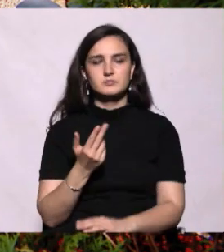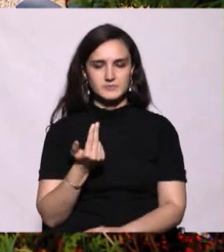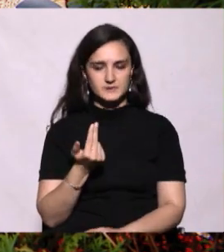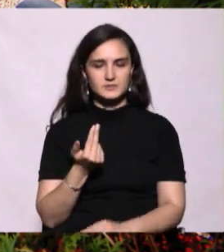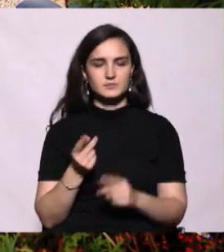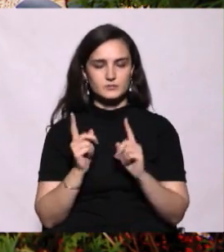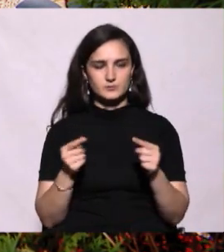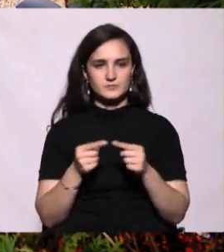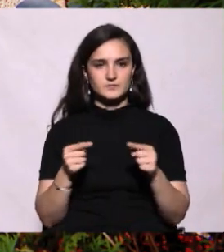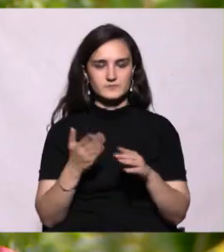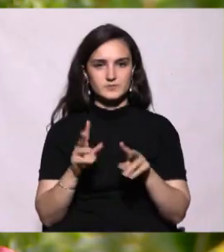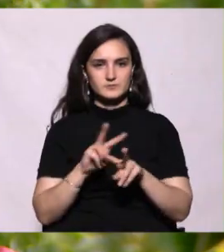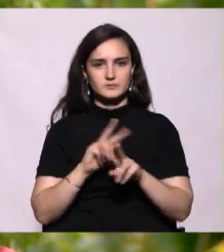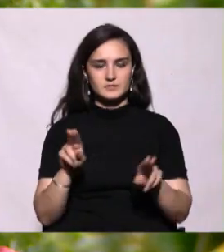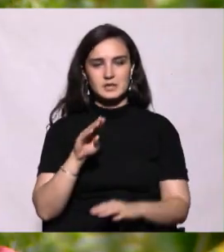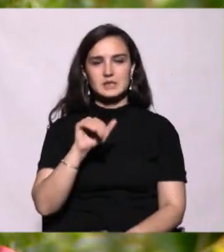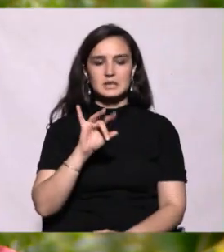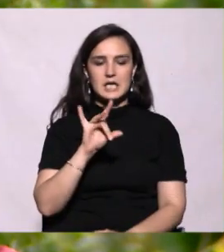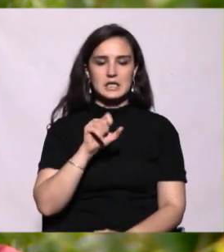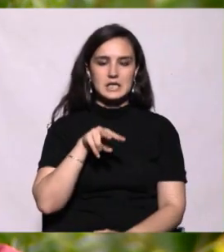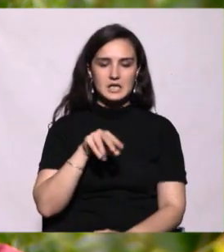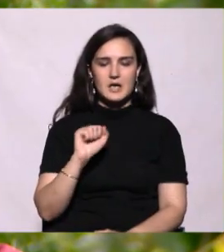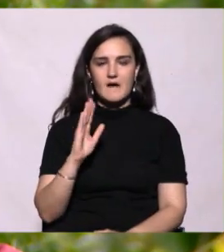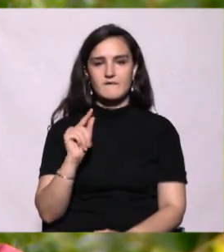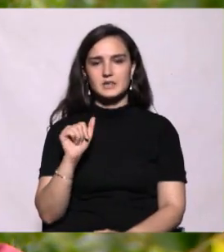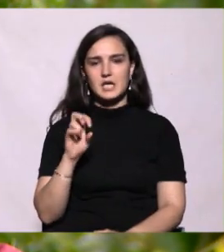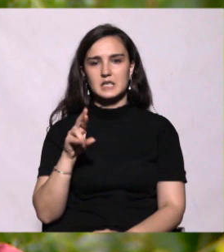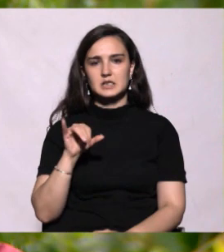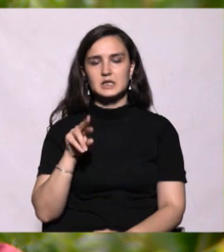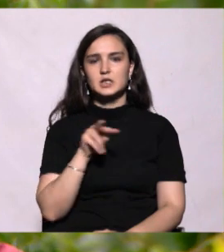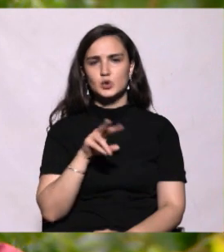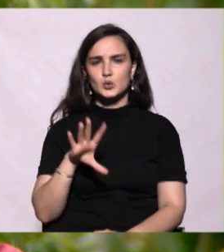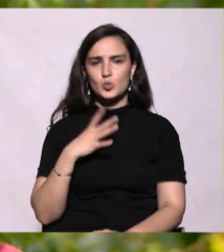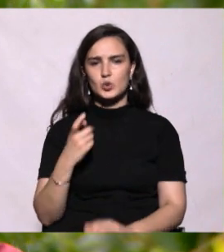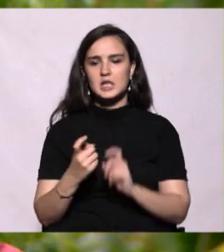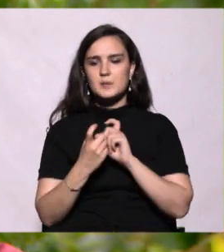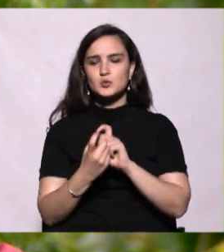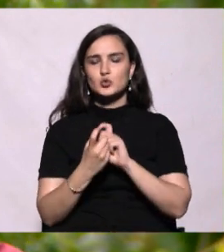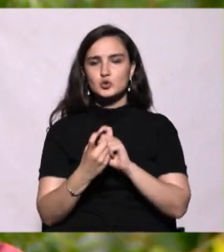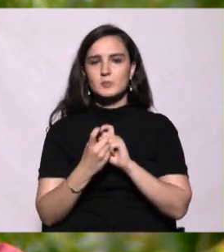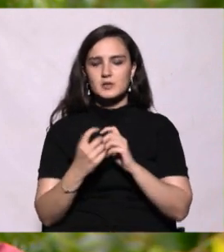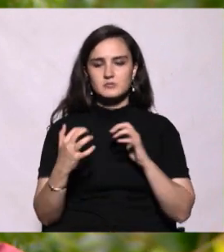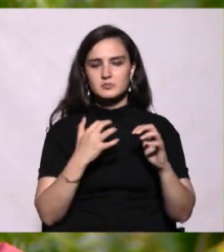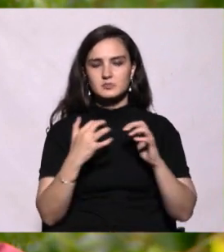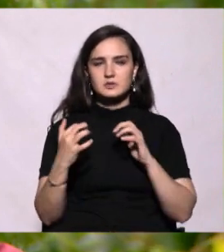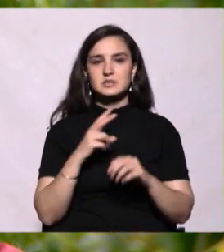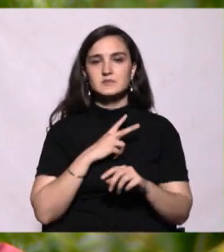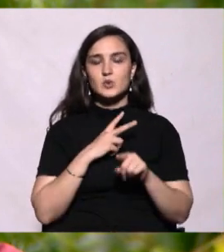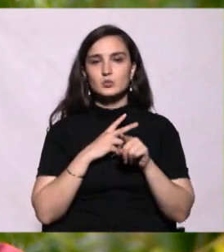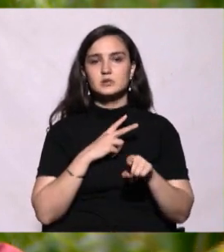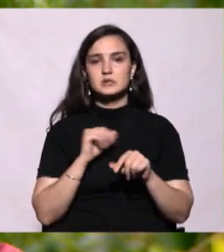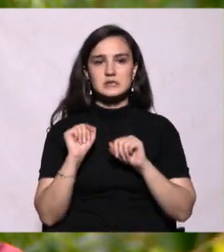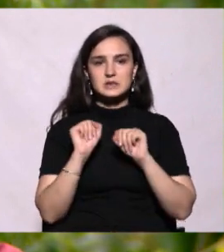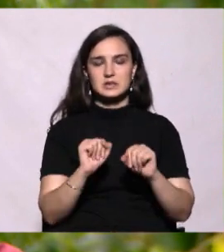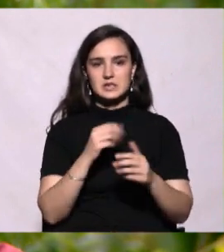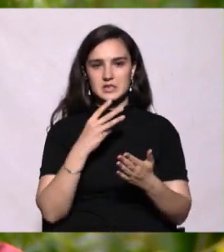Yes, they do. Tarila and Aftandili also fought for something that they loved and were ready to protect it to